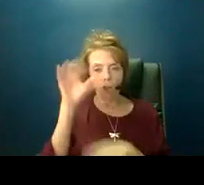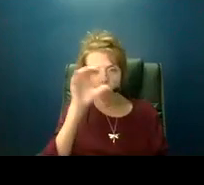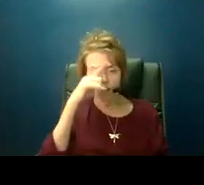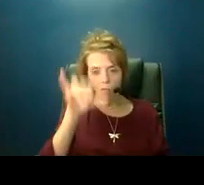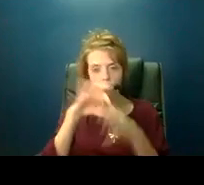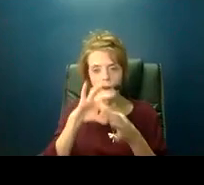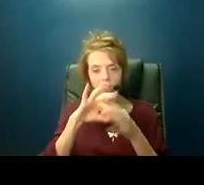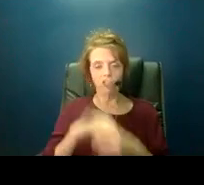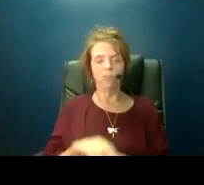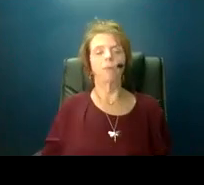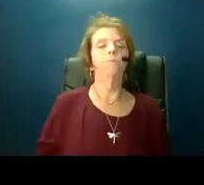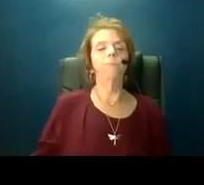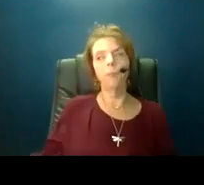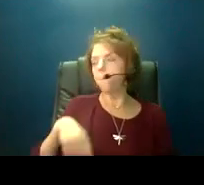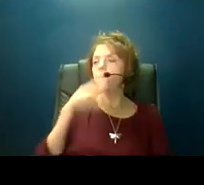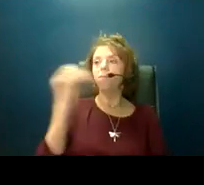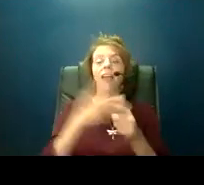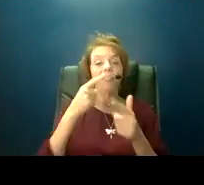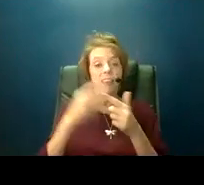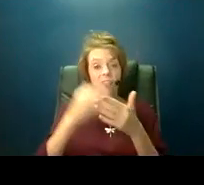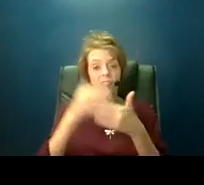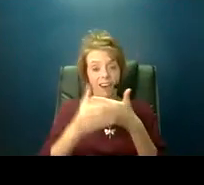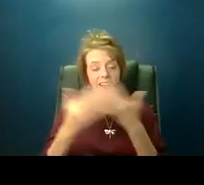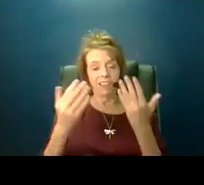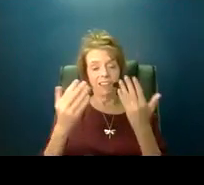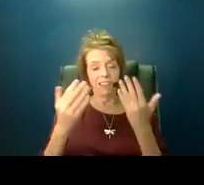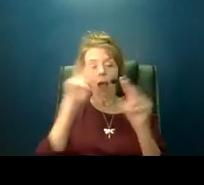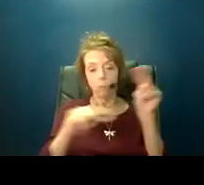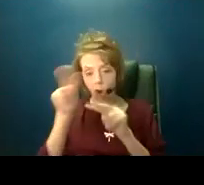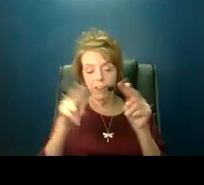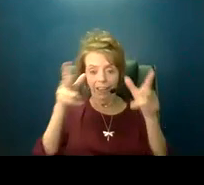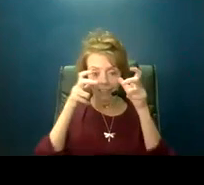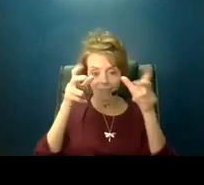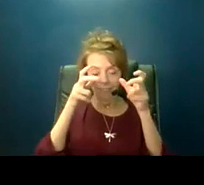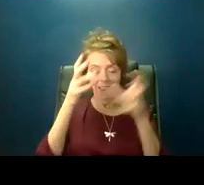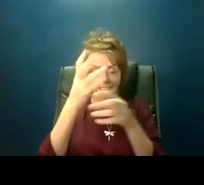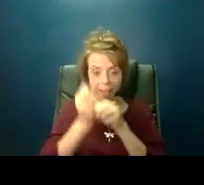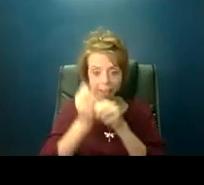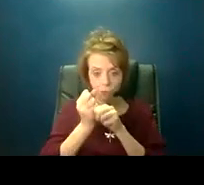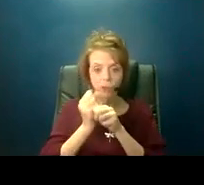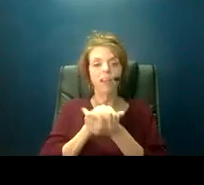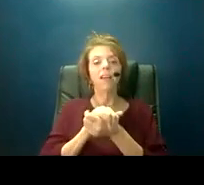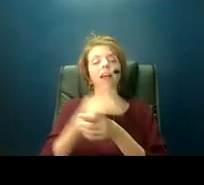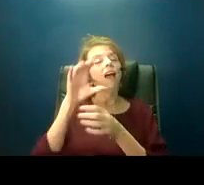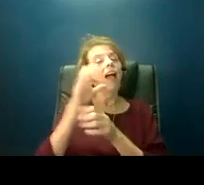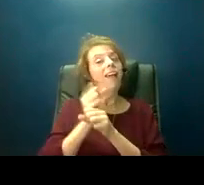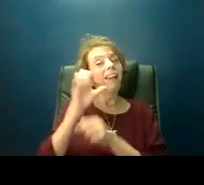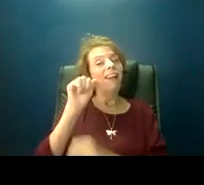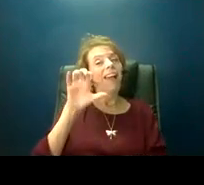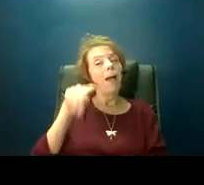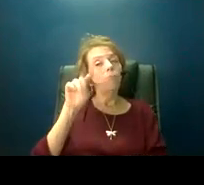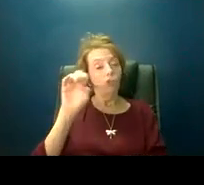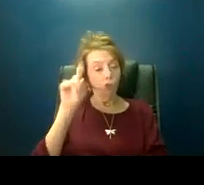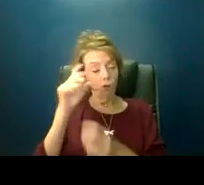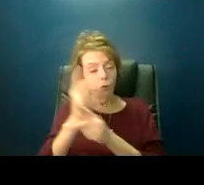relationships. And then the next step is, so observing and capturing. Capturing is, do you carry a sketchbook? Do you